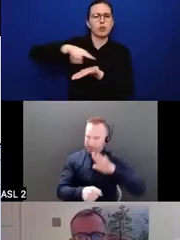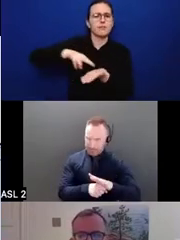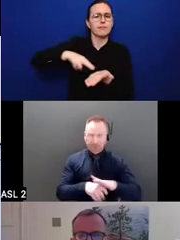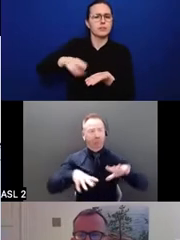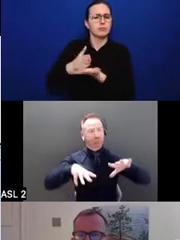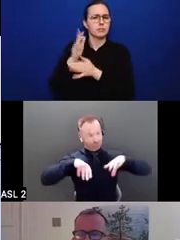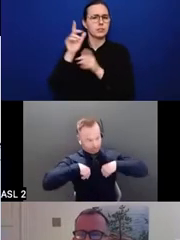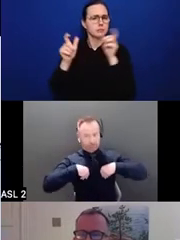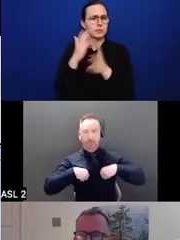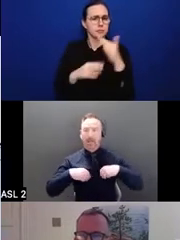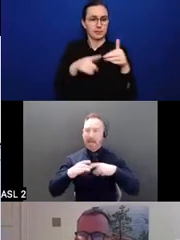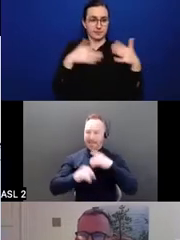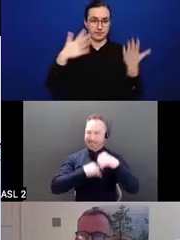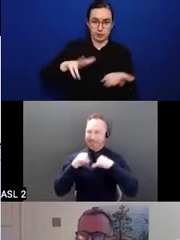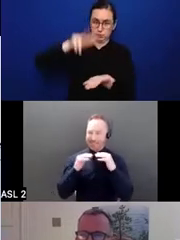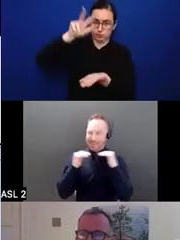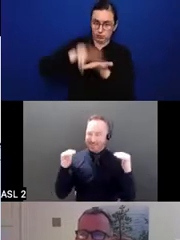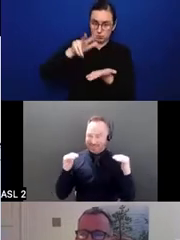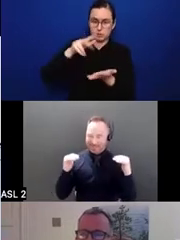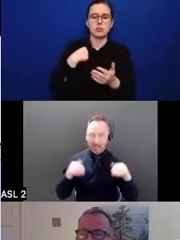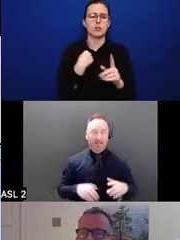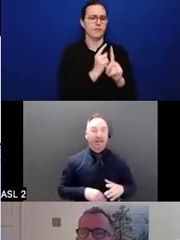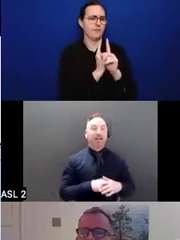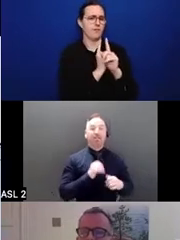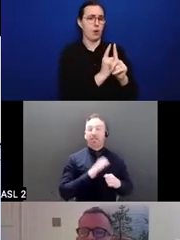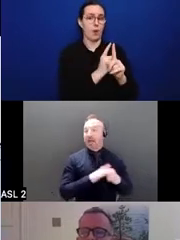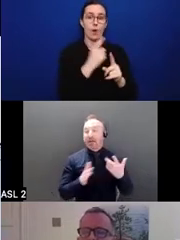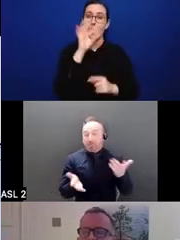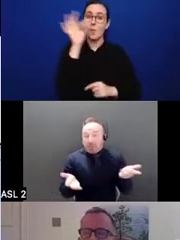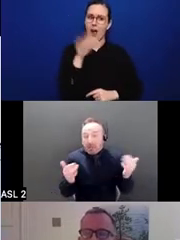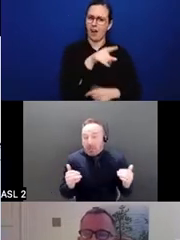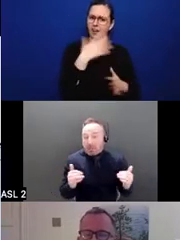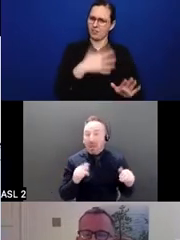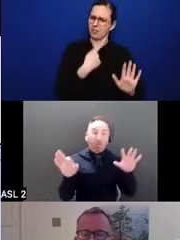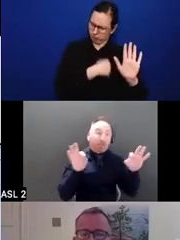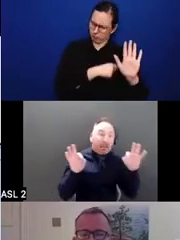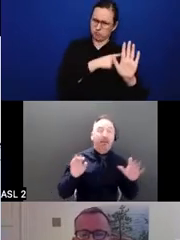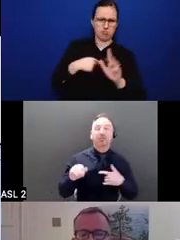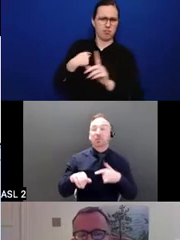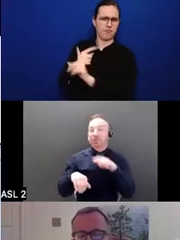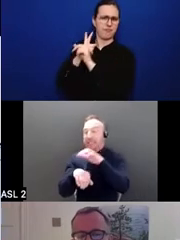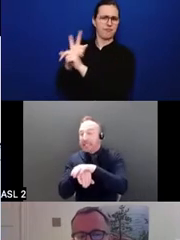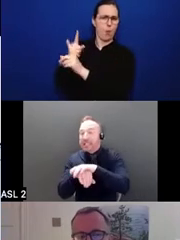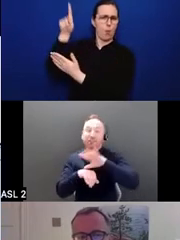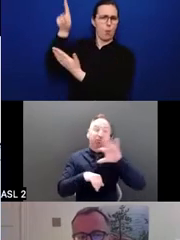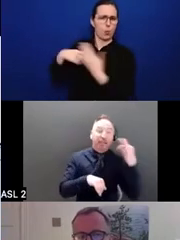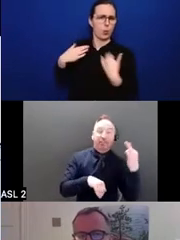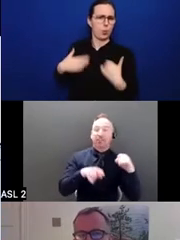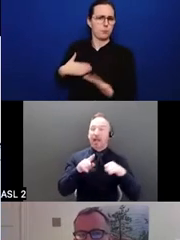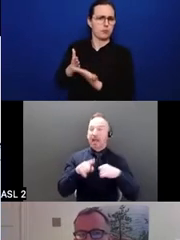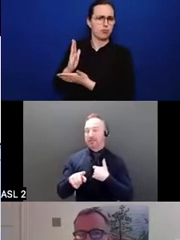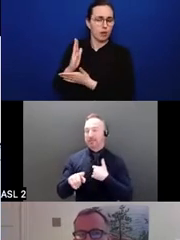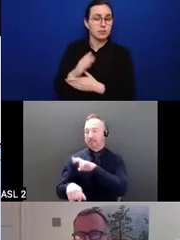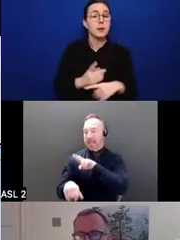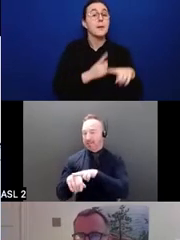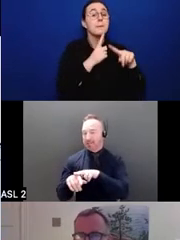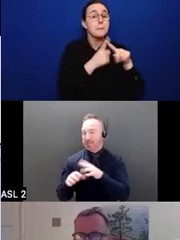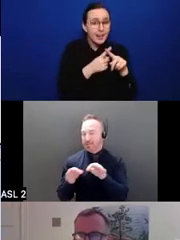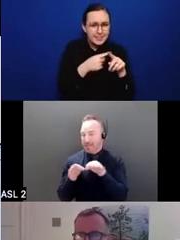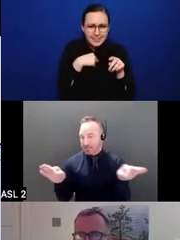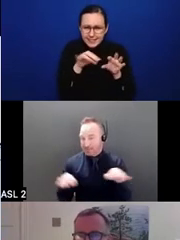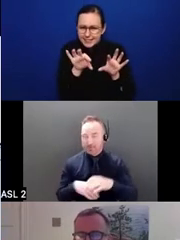internationally. And then for pragmatic reasons, we selected countries that had English or French as one of the national languages. And we